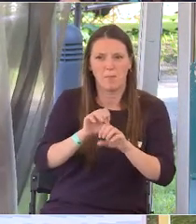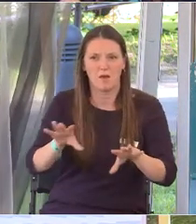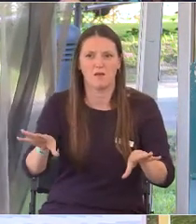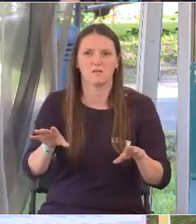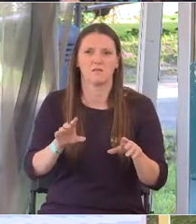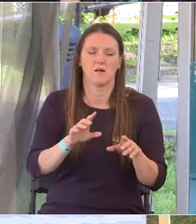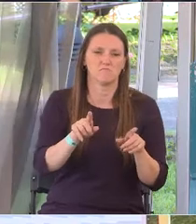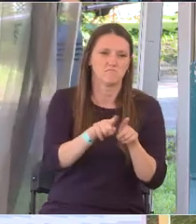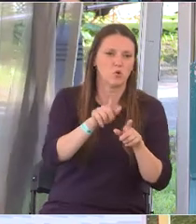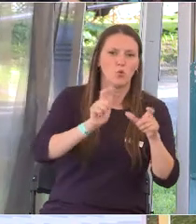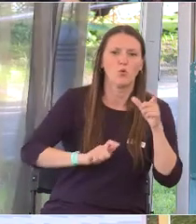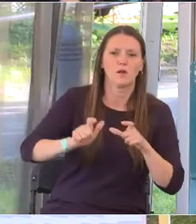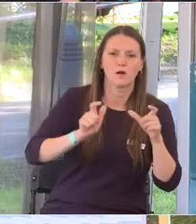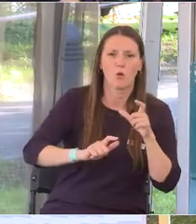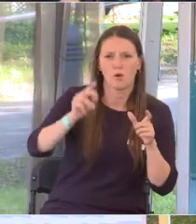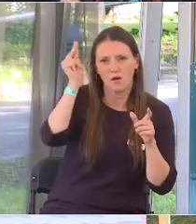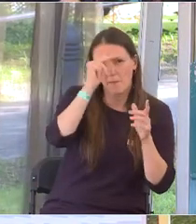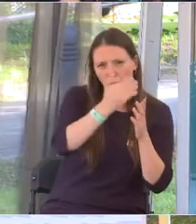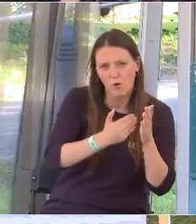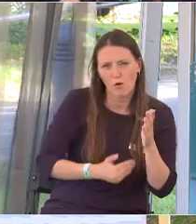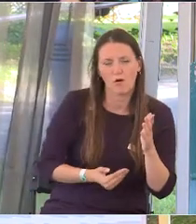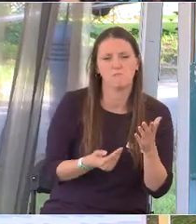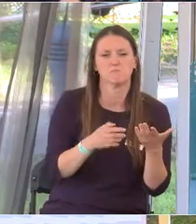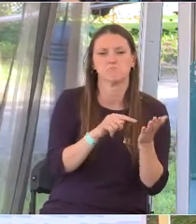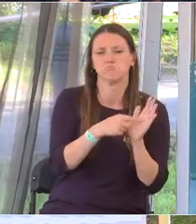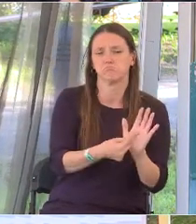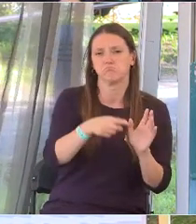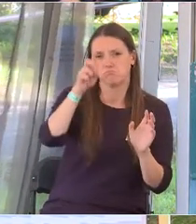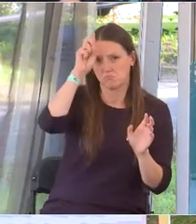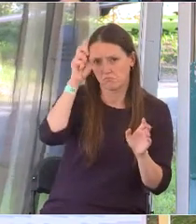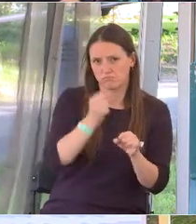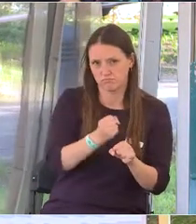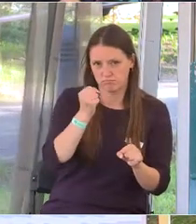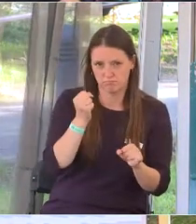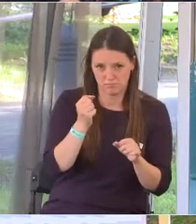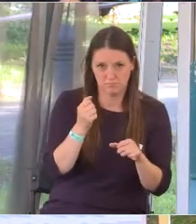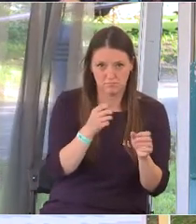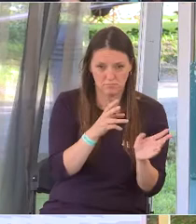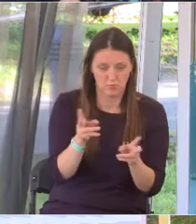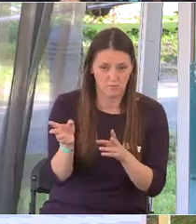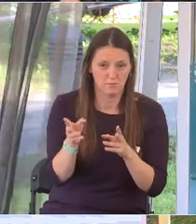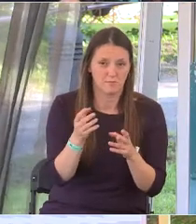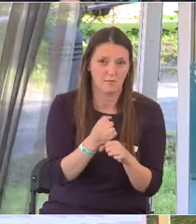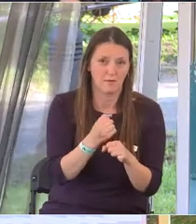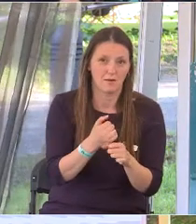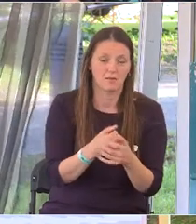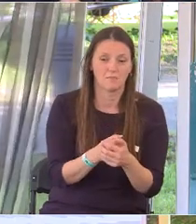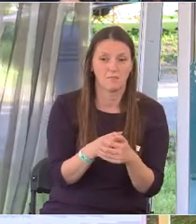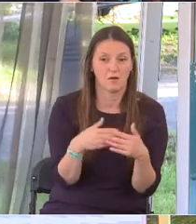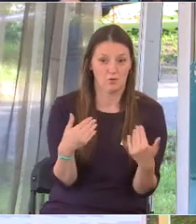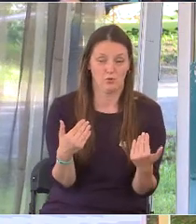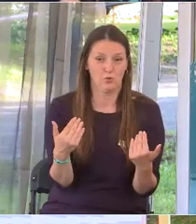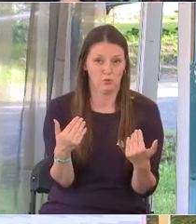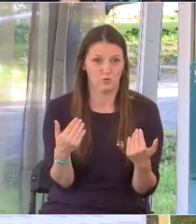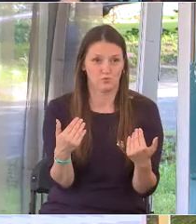you study, what you can read, what kind of news you get, that was all under the control of the state. It was much easier to build a cohesive society.